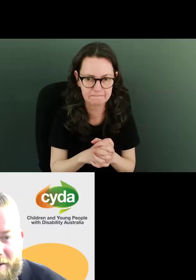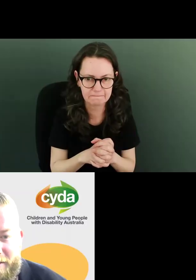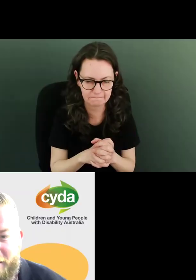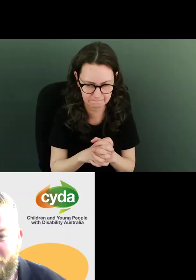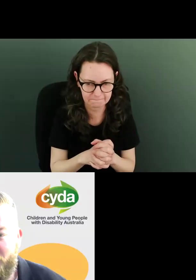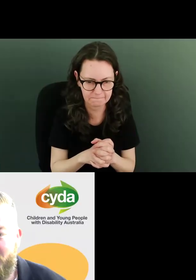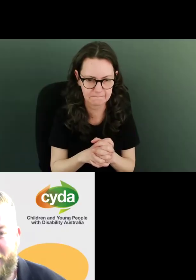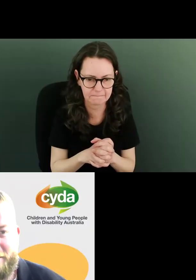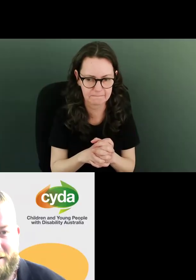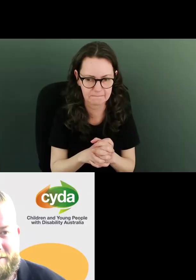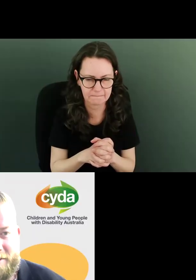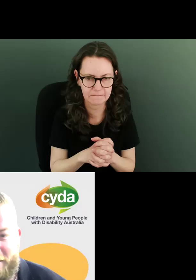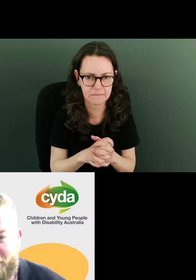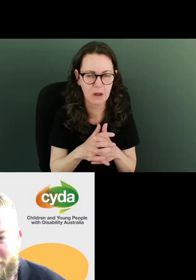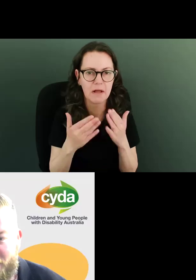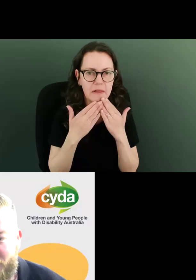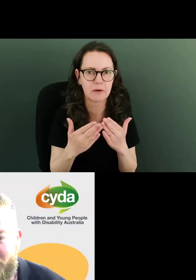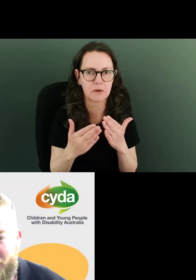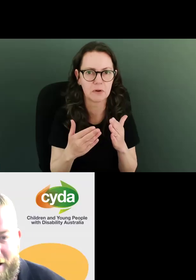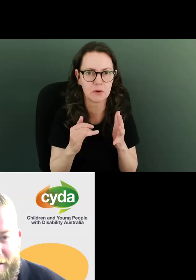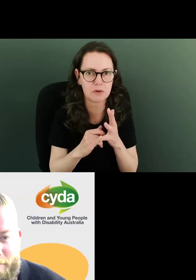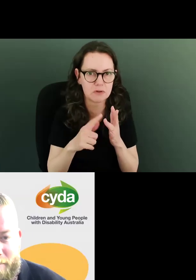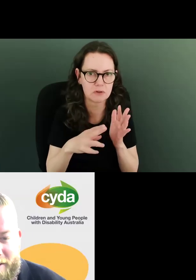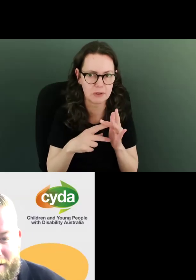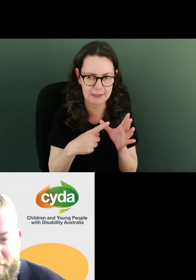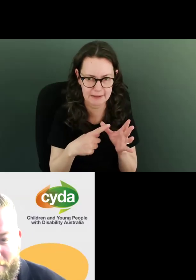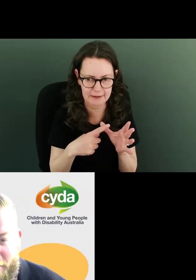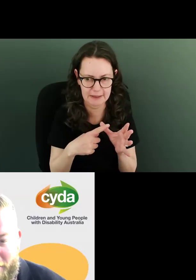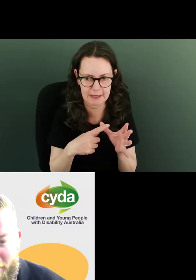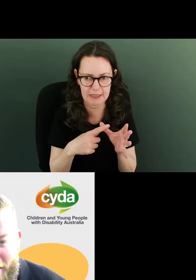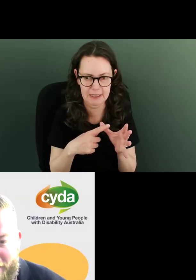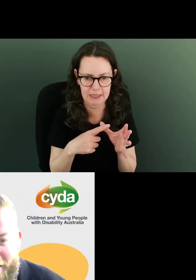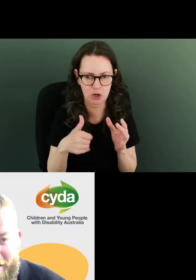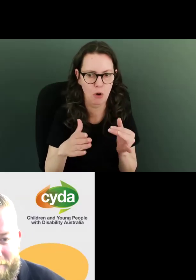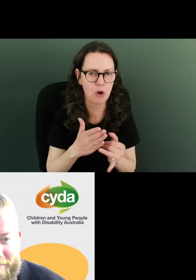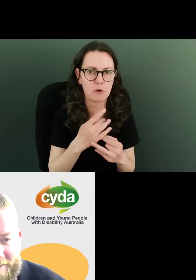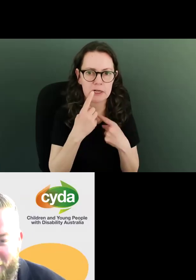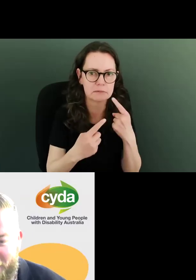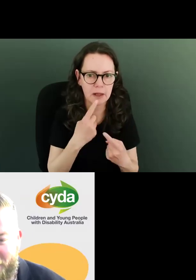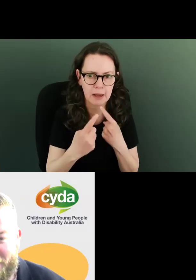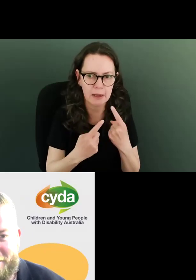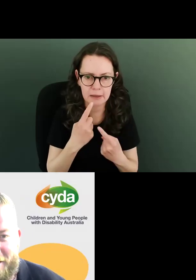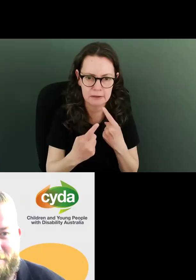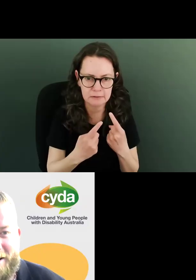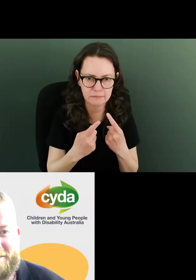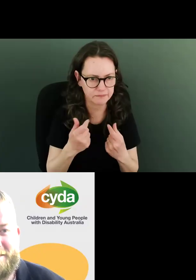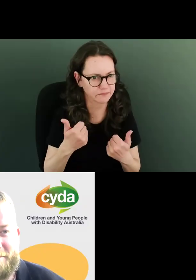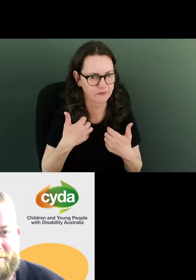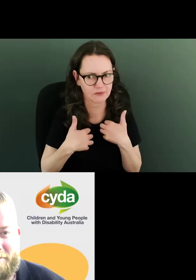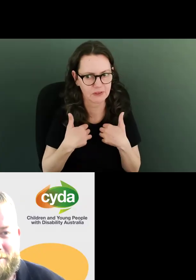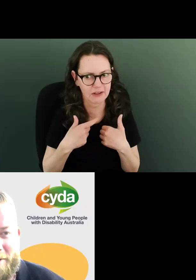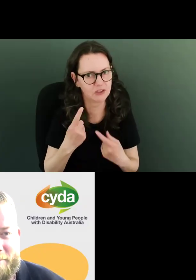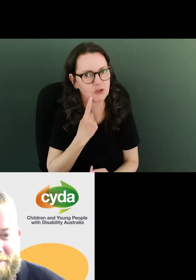There we go. Cool. Thank you so much, Sonia, for going through that. You had the very exciting part